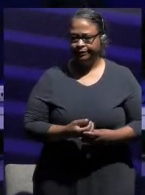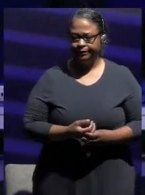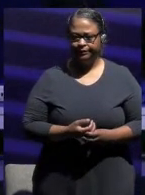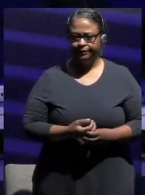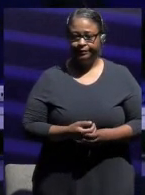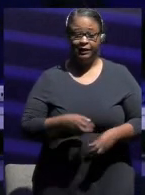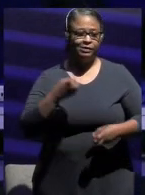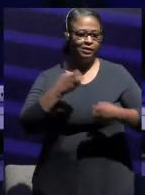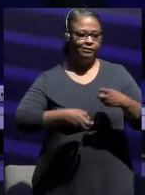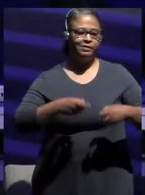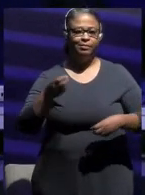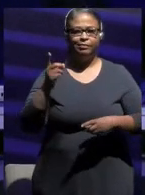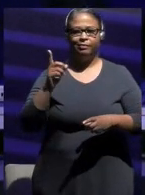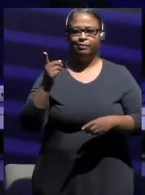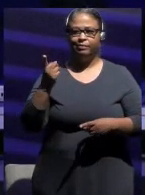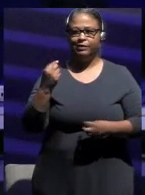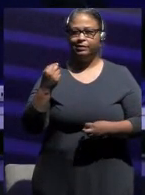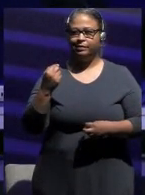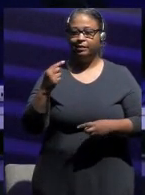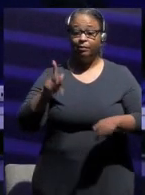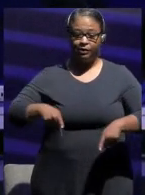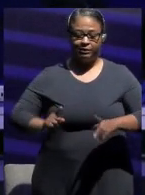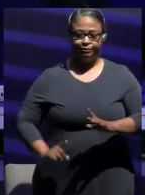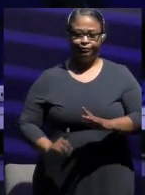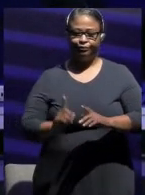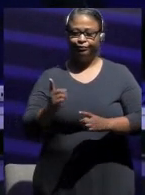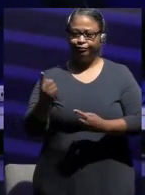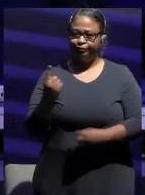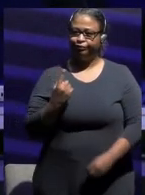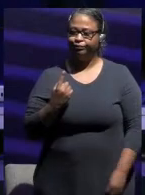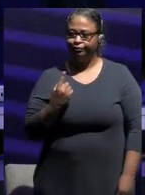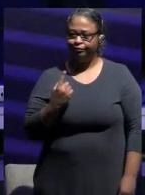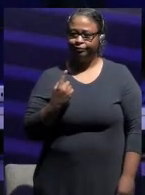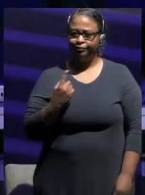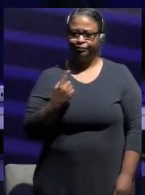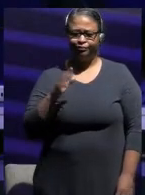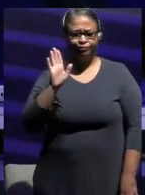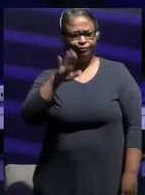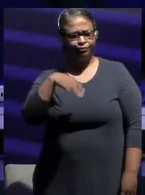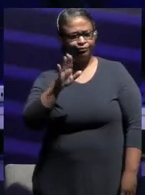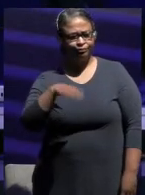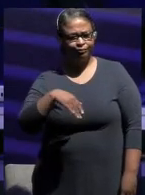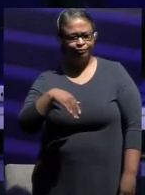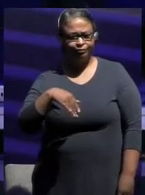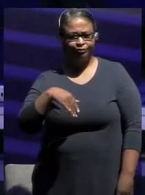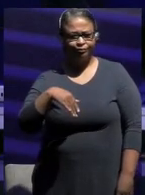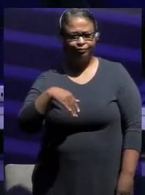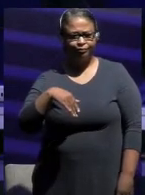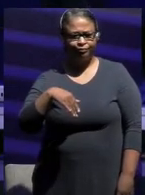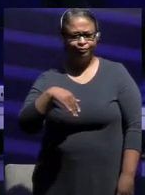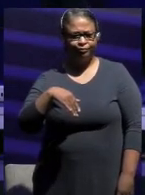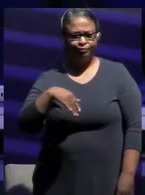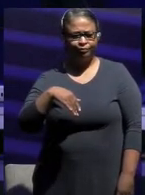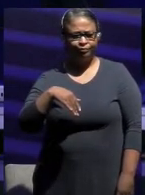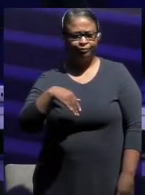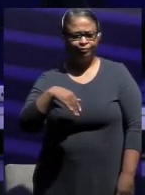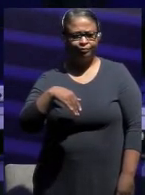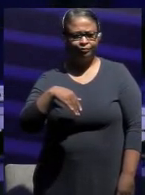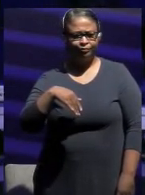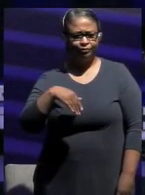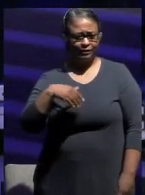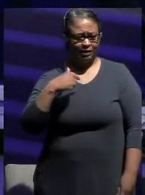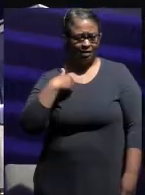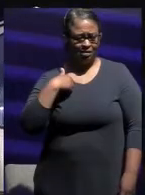I had somebody come up to me and says, I was at a conference and I said, somebody came up to me, hey, I